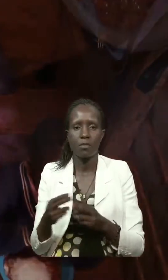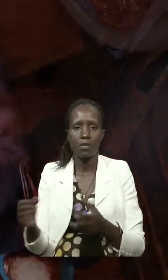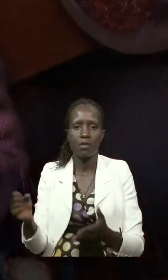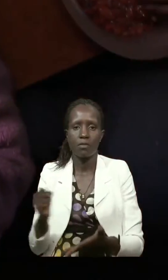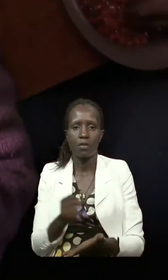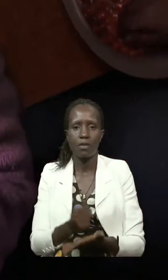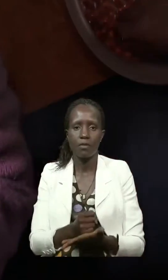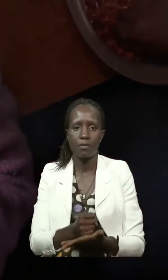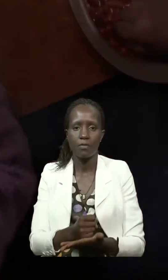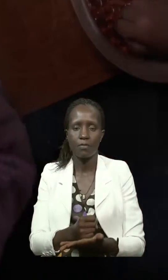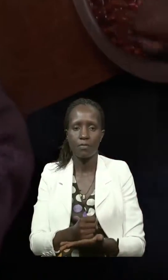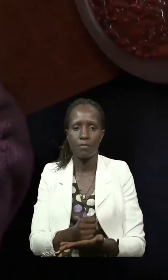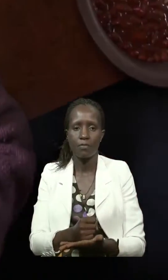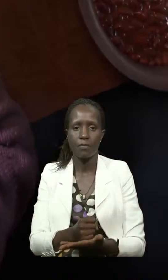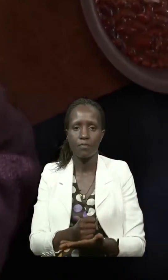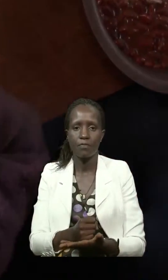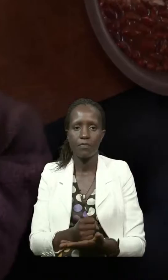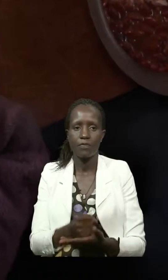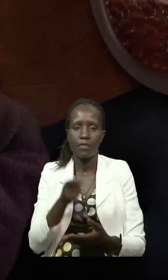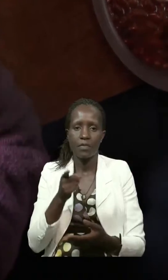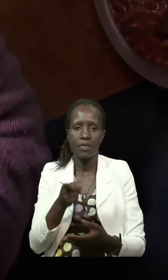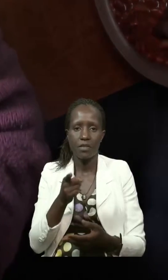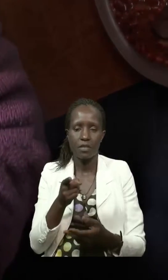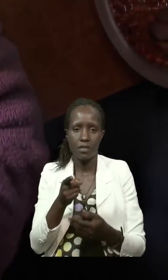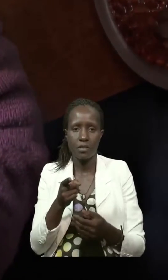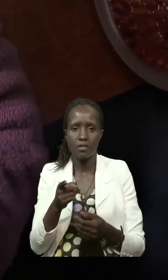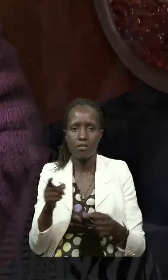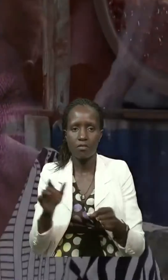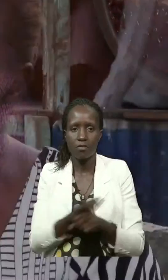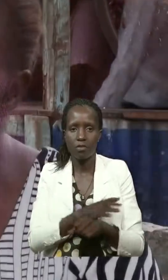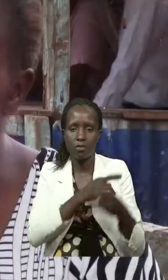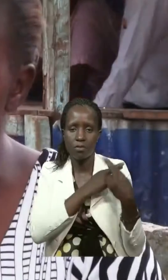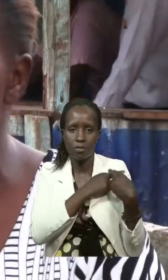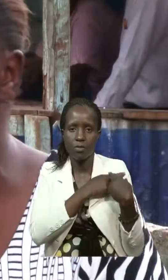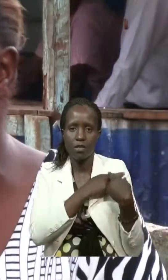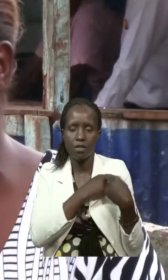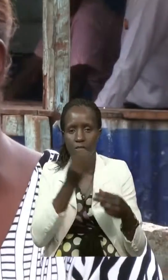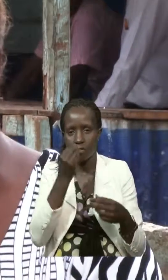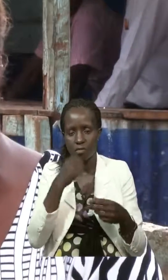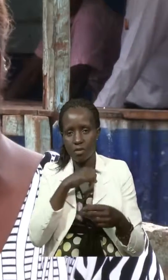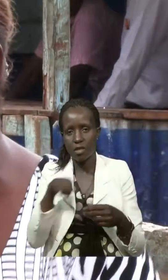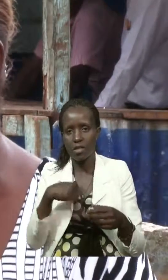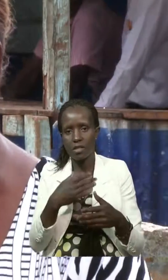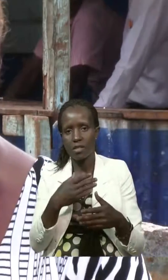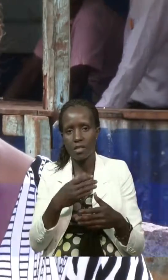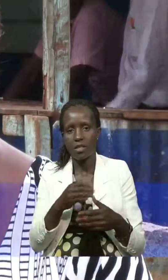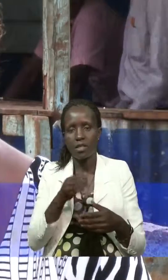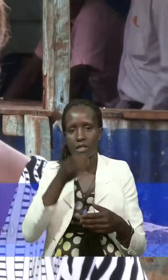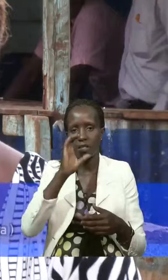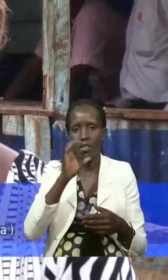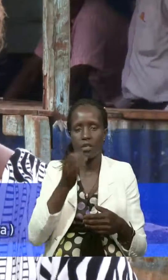Please pass the bread. It's the one that takes full responsibility of feeding us. Because most children, the meals they have here, they take 10